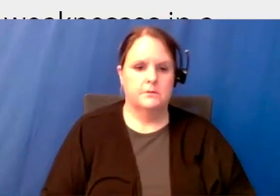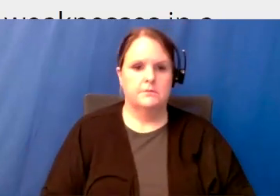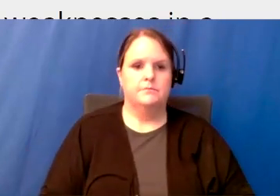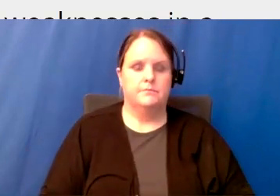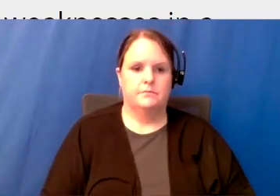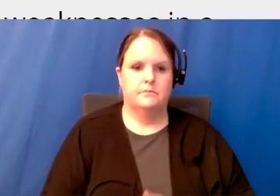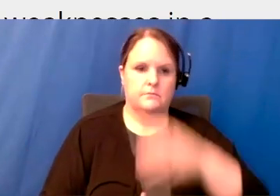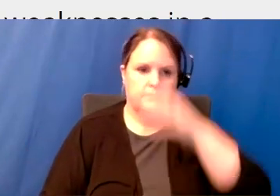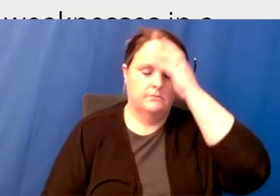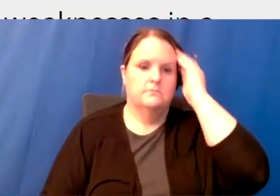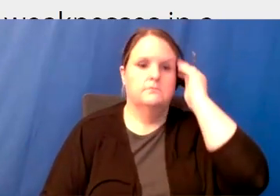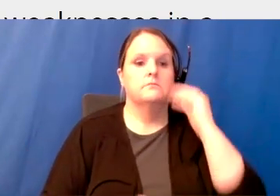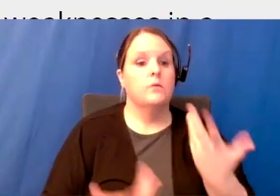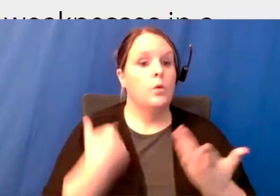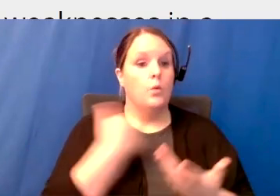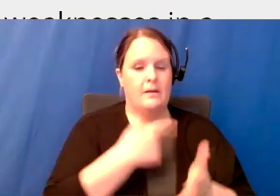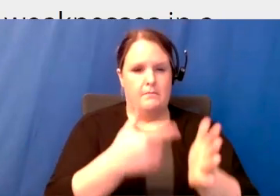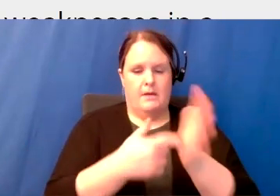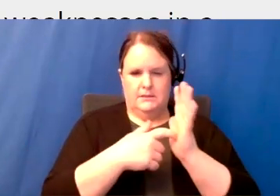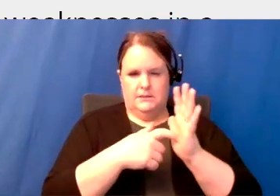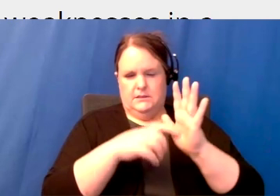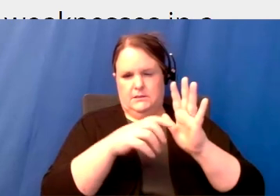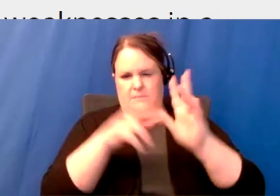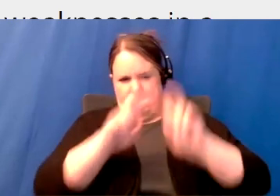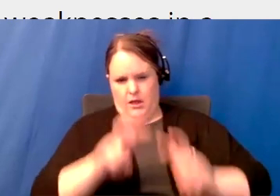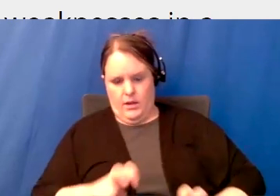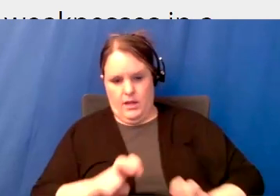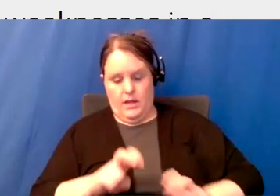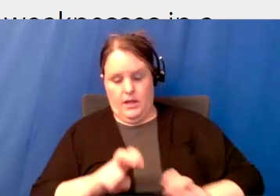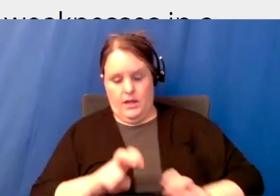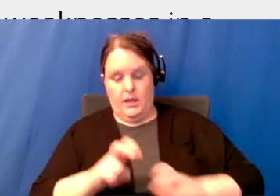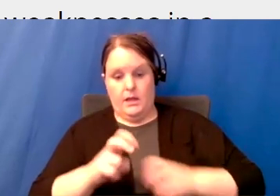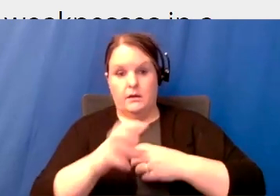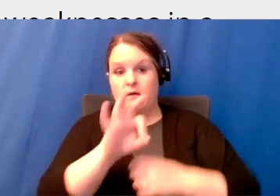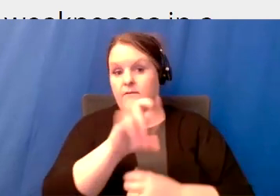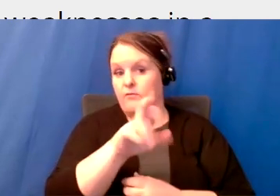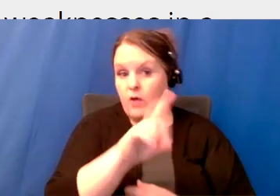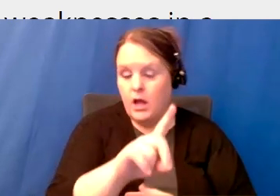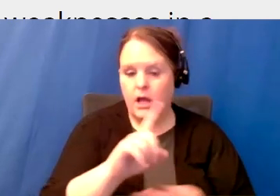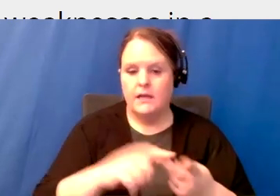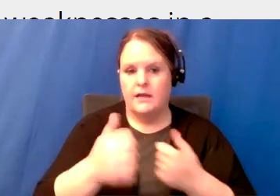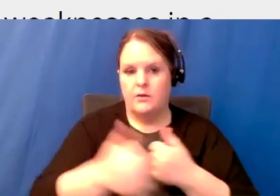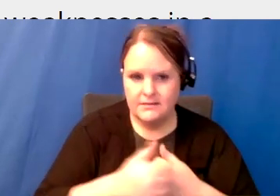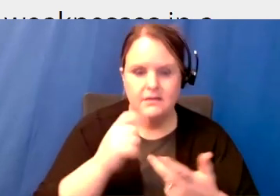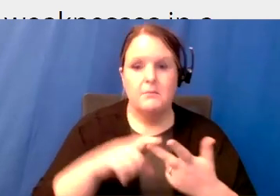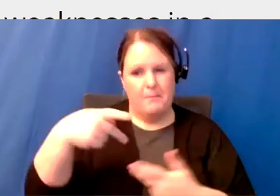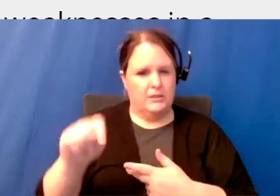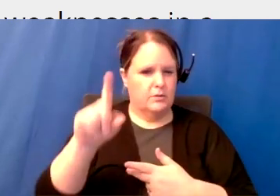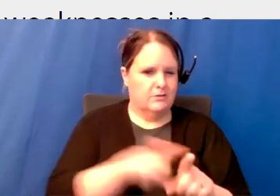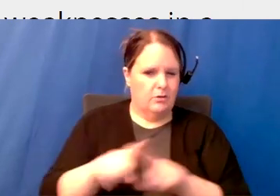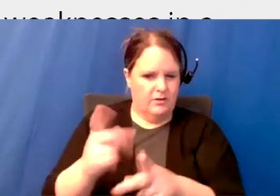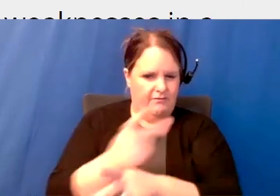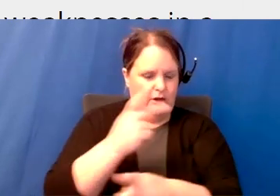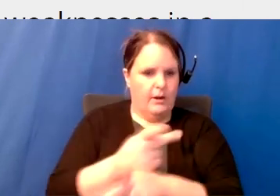So not only do we have to evaluate, fraud and risk factors, but we also have to evaluate, as the pass-through entity, we have to evaluate the financial